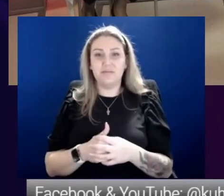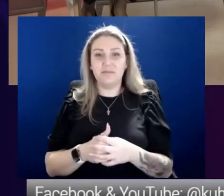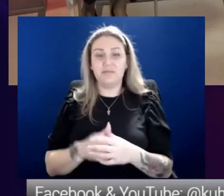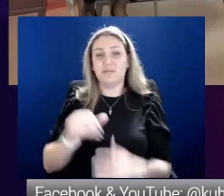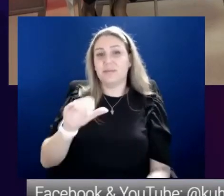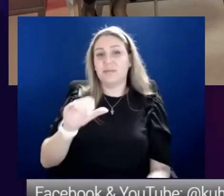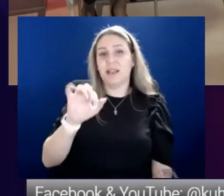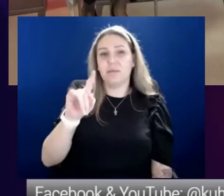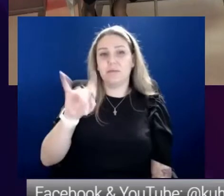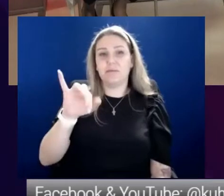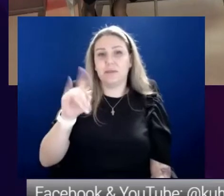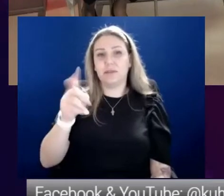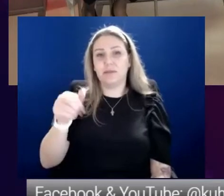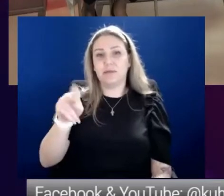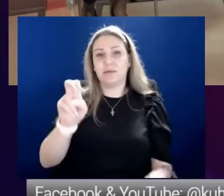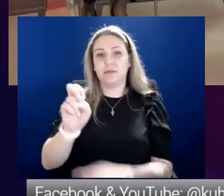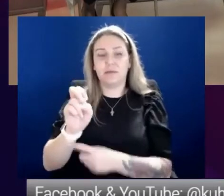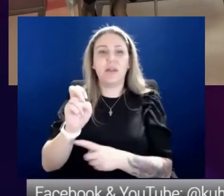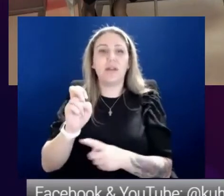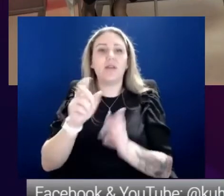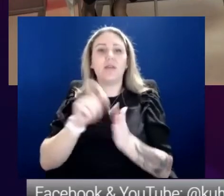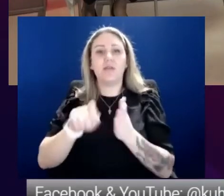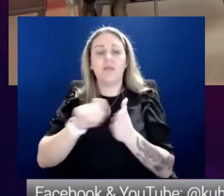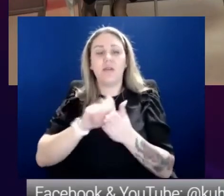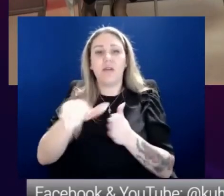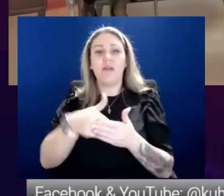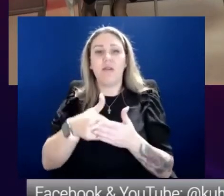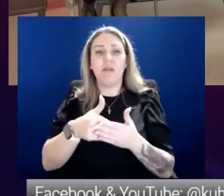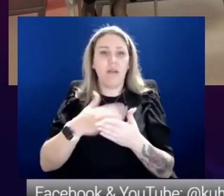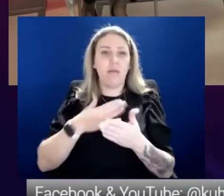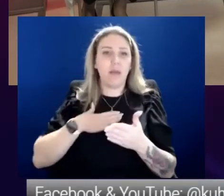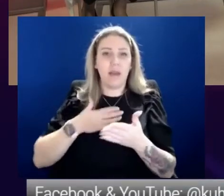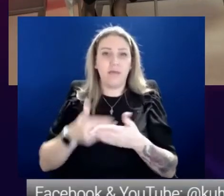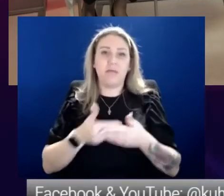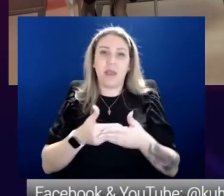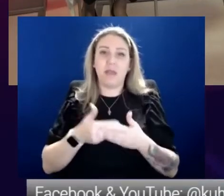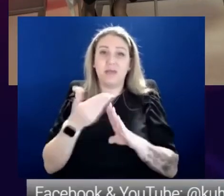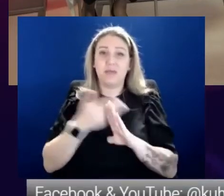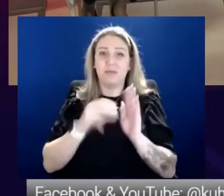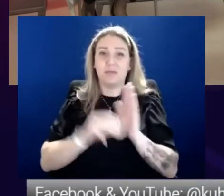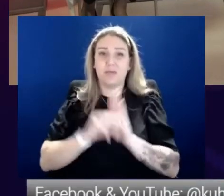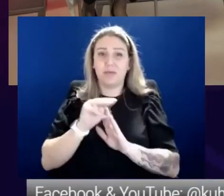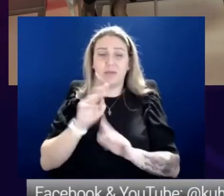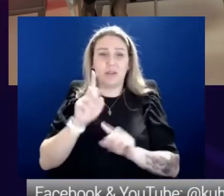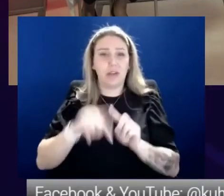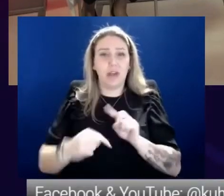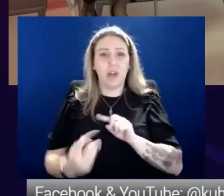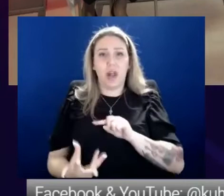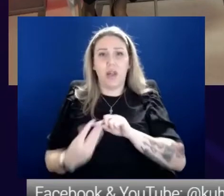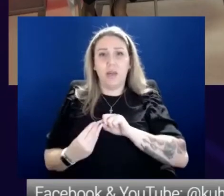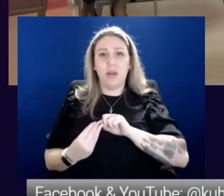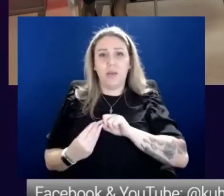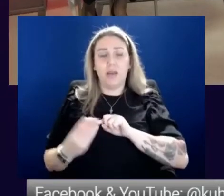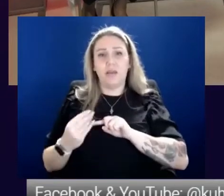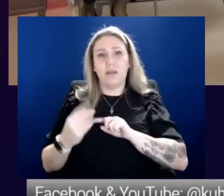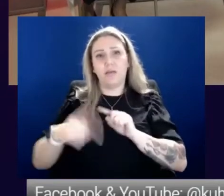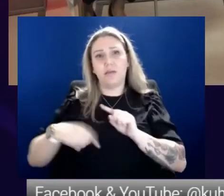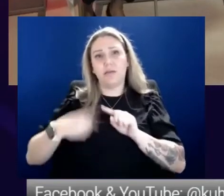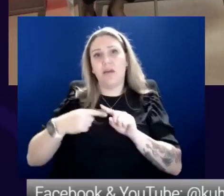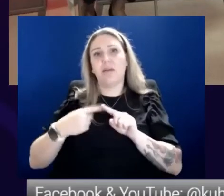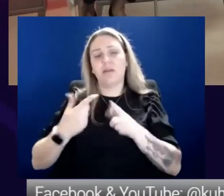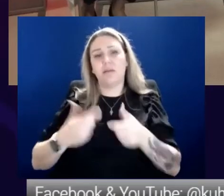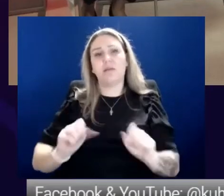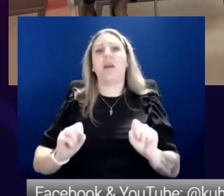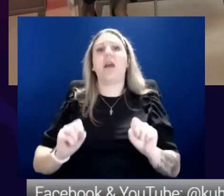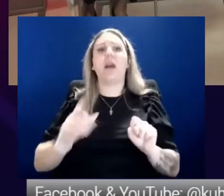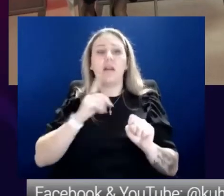of my babies were premature and too little to latch on. So it was a cycle of trying and failing for an hour, pumping for an hour, feeding